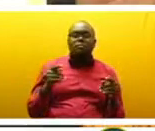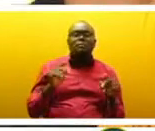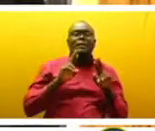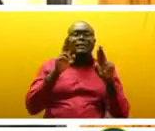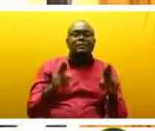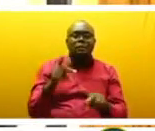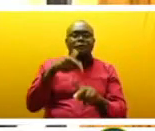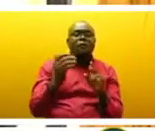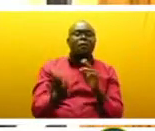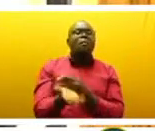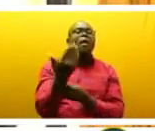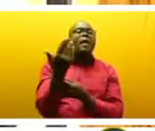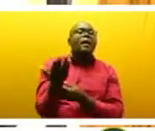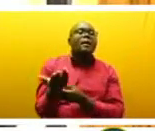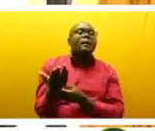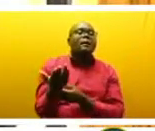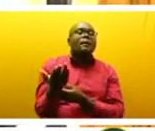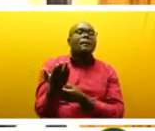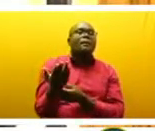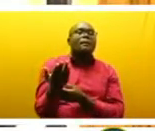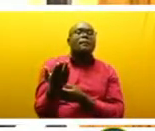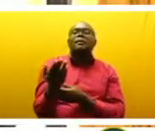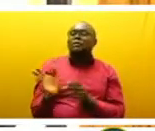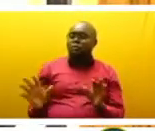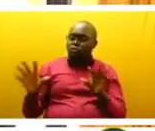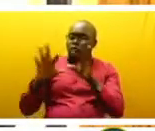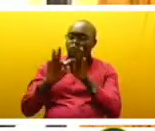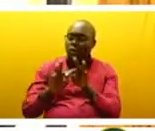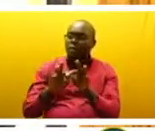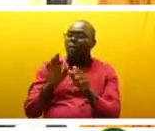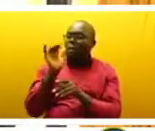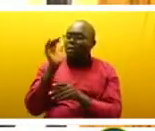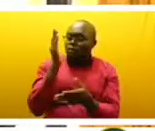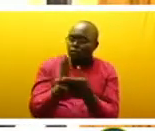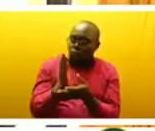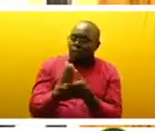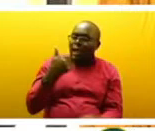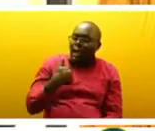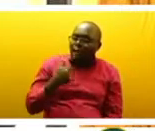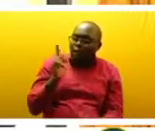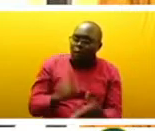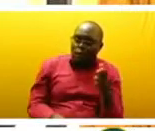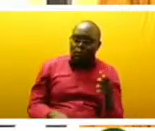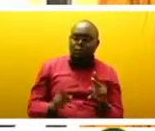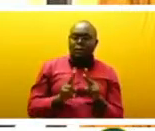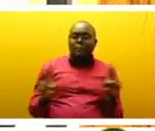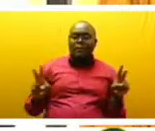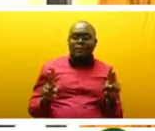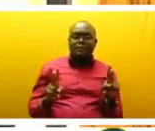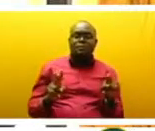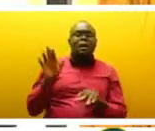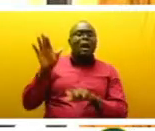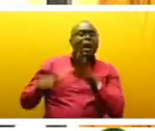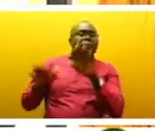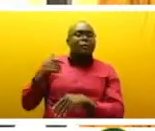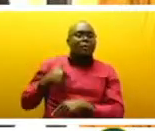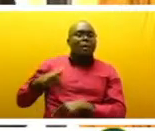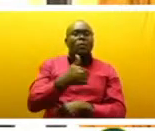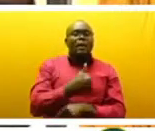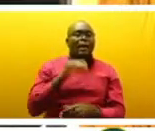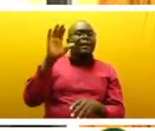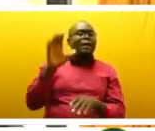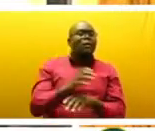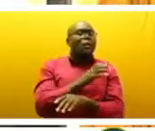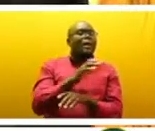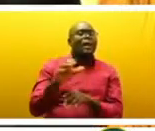from morning. To corroborate that there was actually peace at Bomas, we had a choir singing